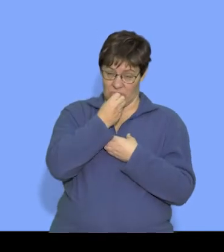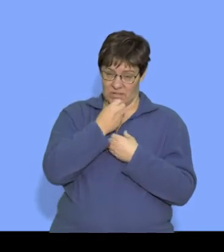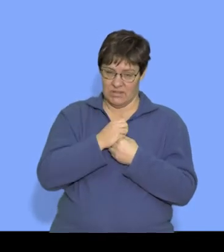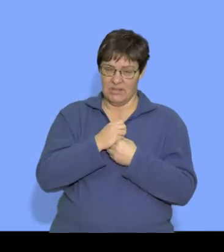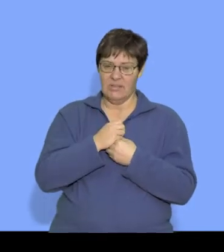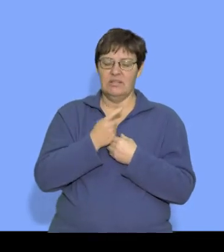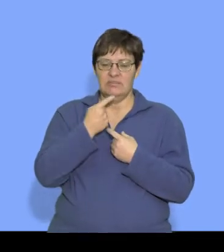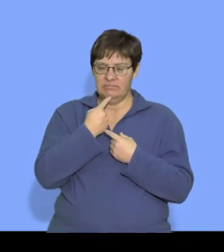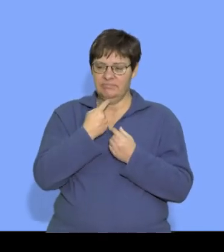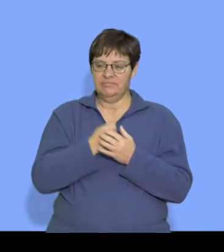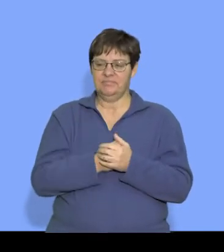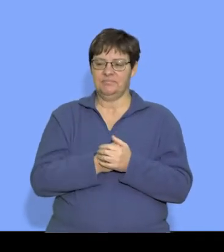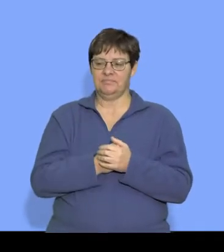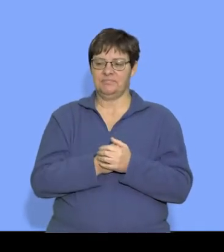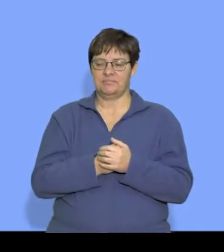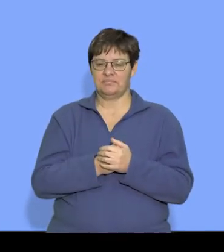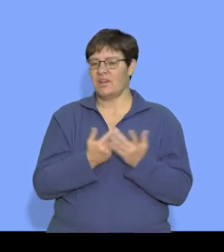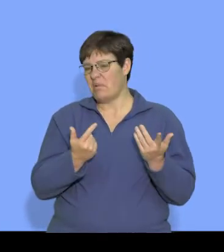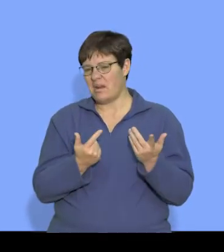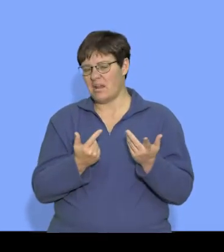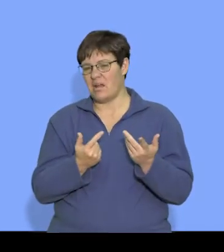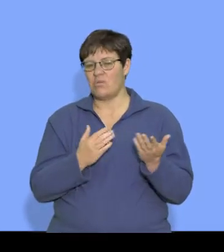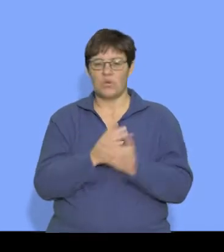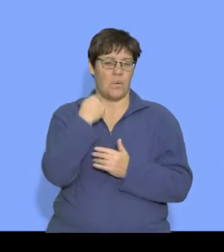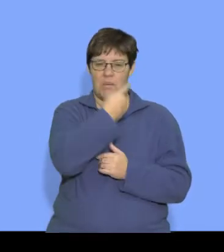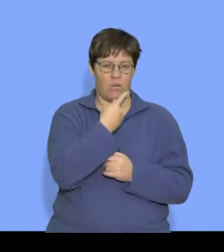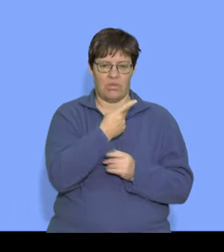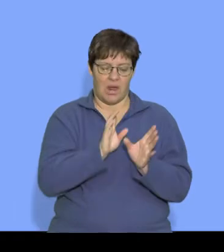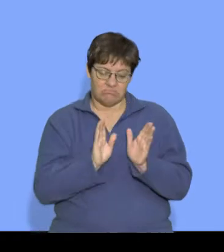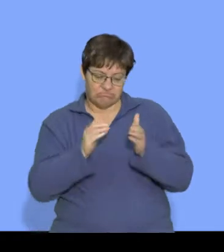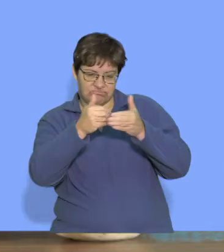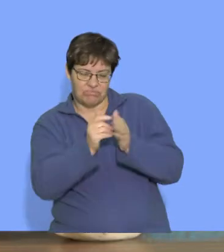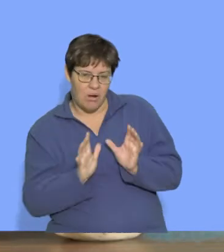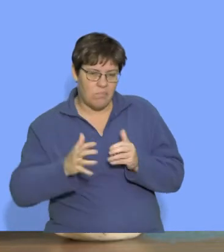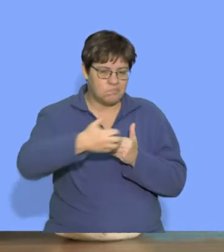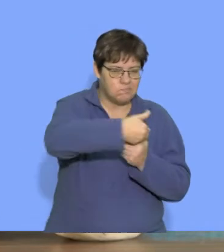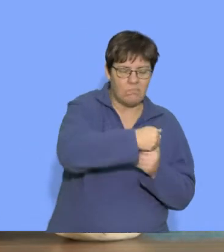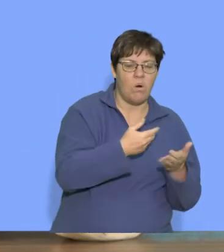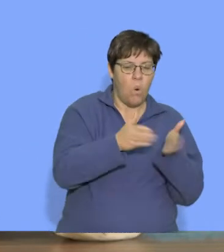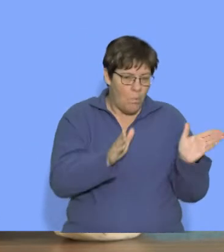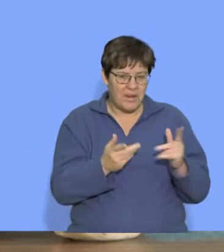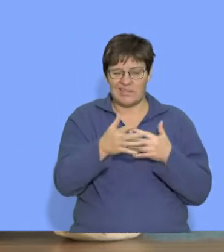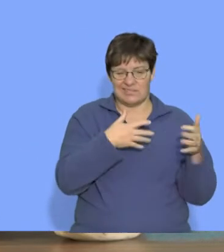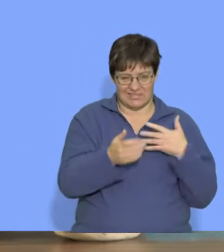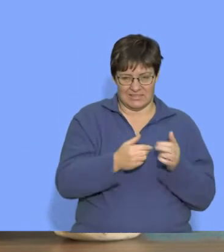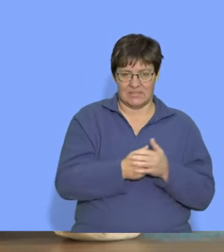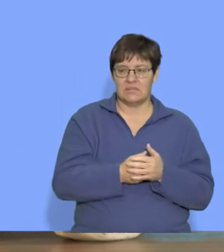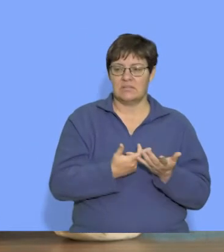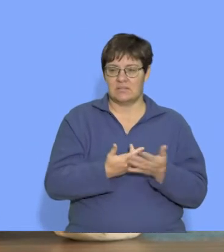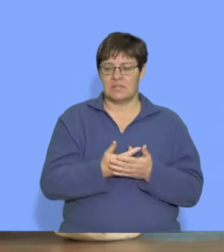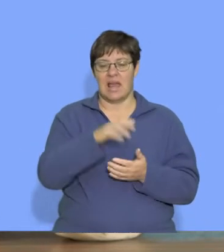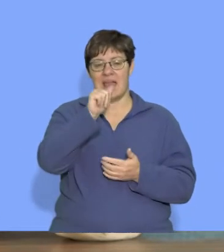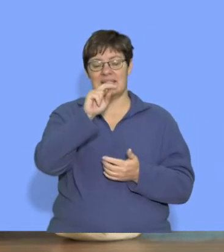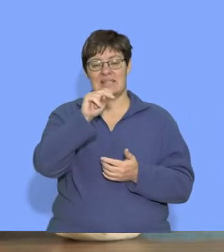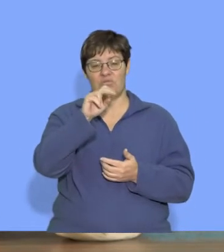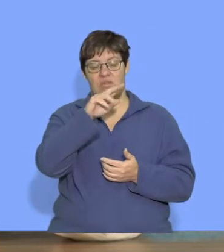food, consume the food, take it in, not necessarily through a mouth. It can happen through an opening which we refer to as the